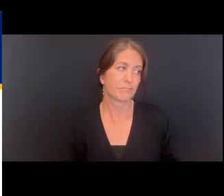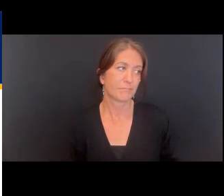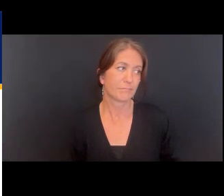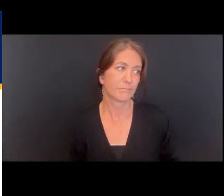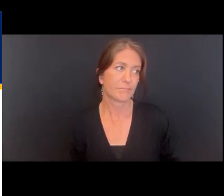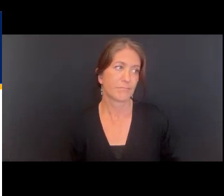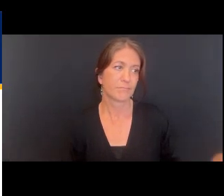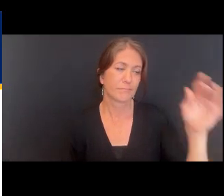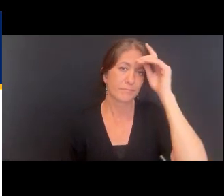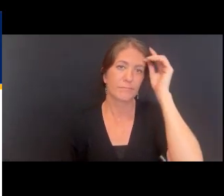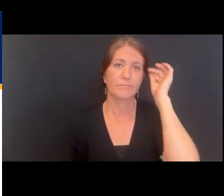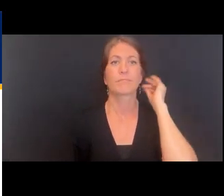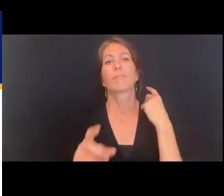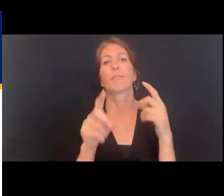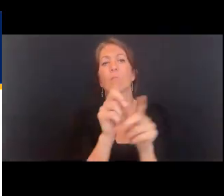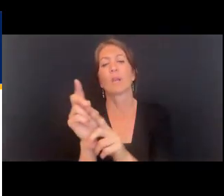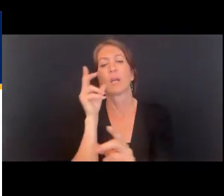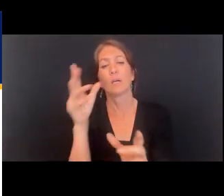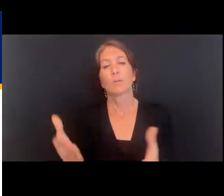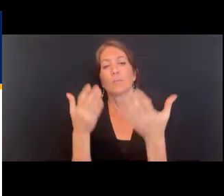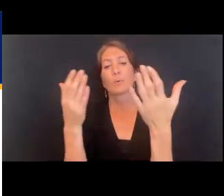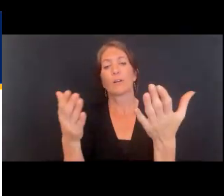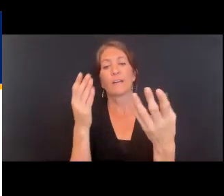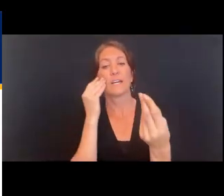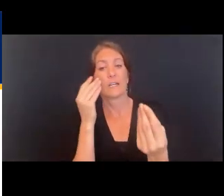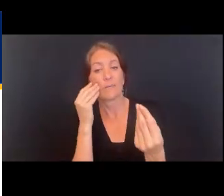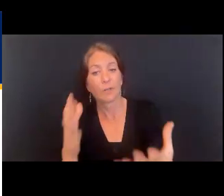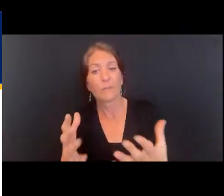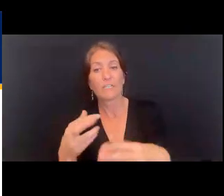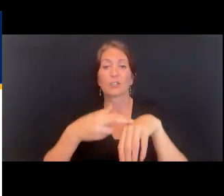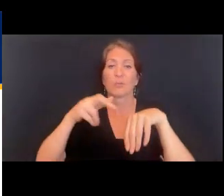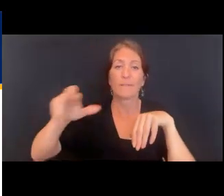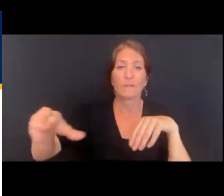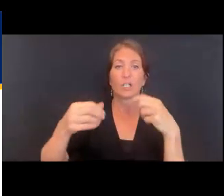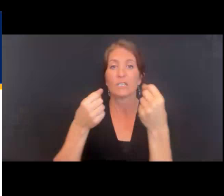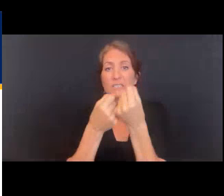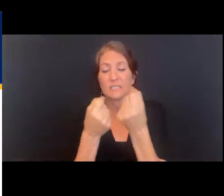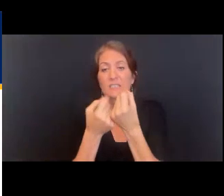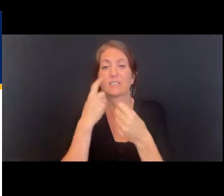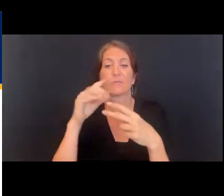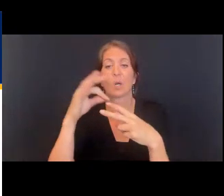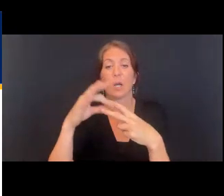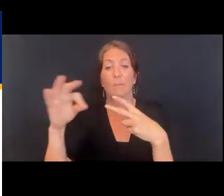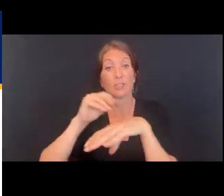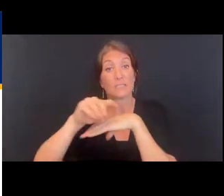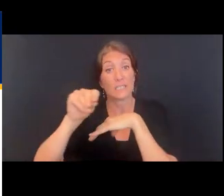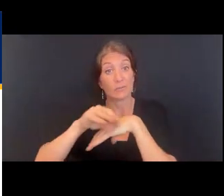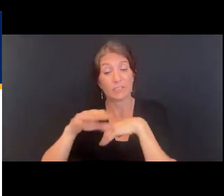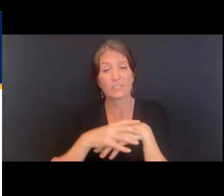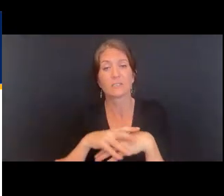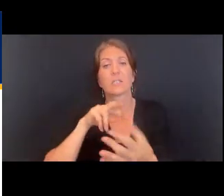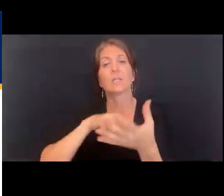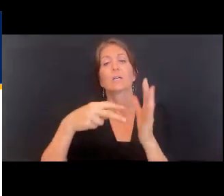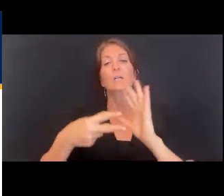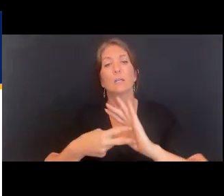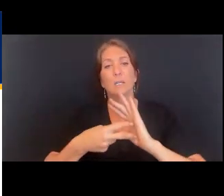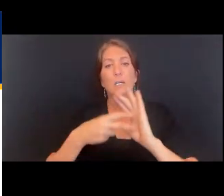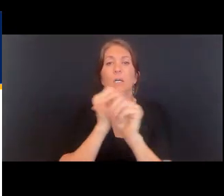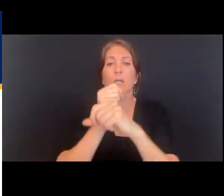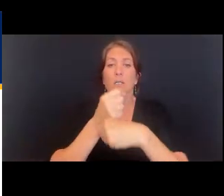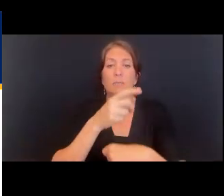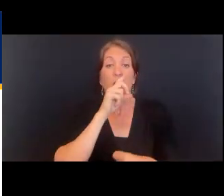Like I said, we provide information referral and assistance and options counseling. So just making sure that folks